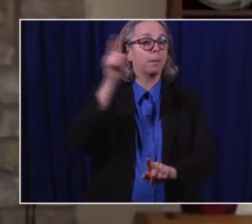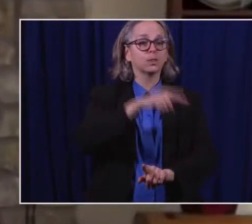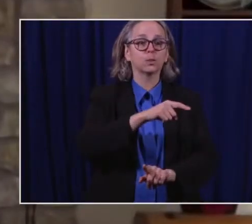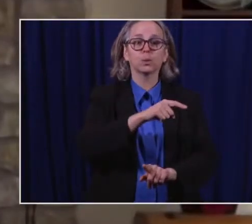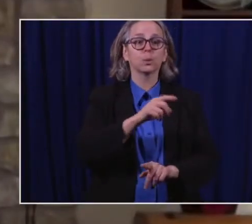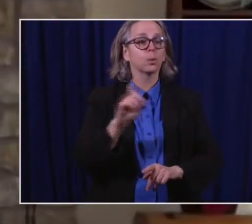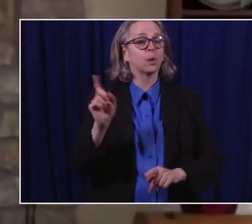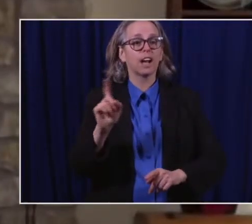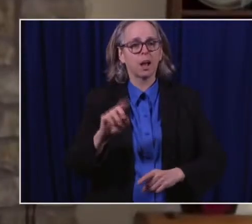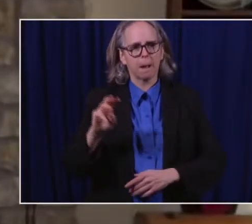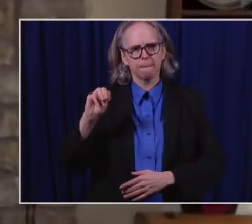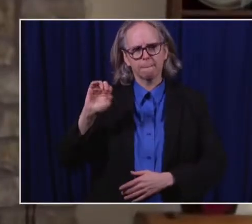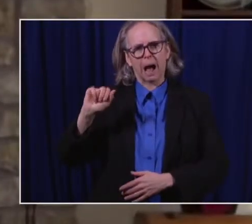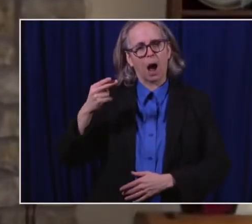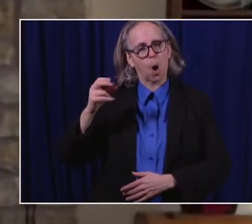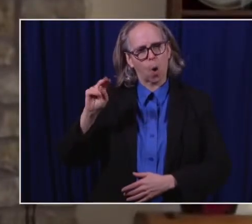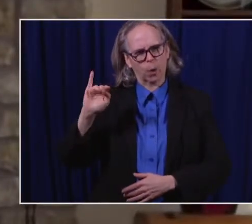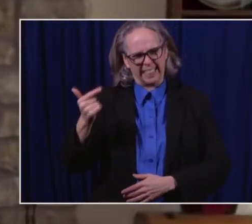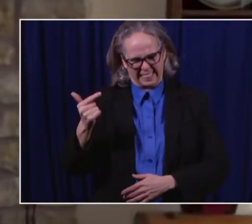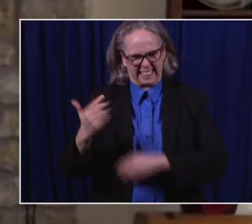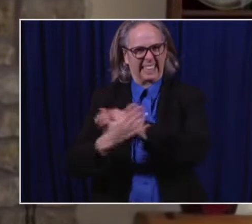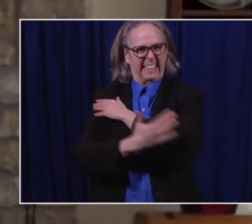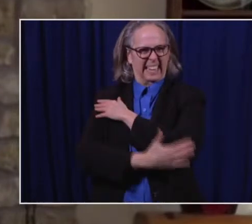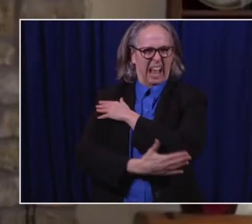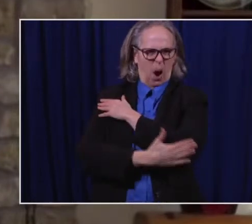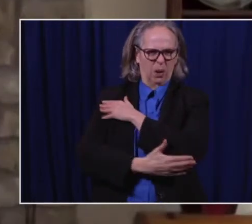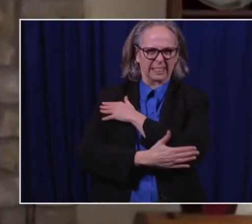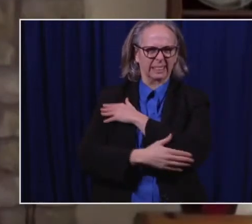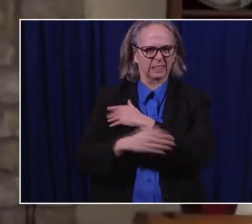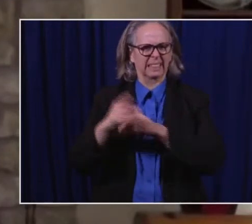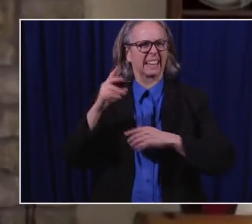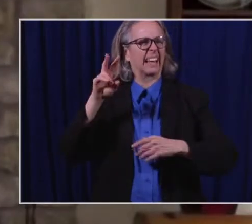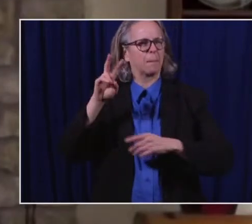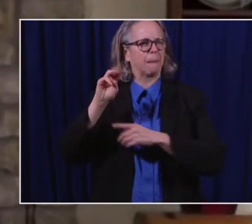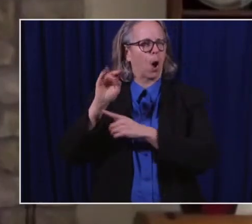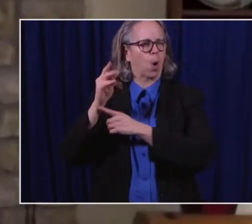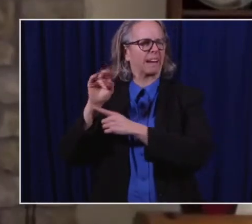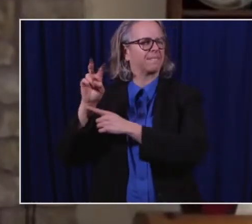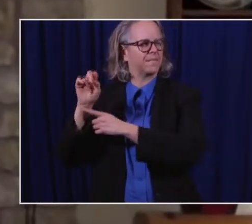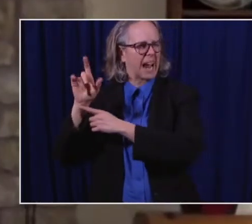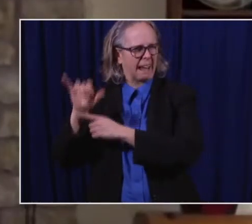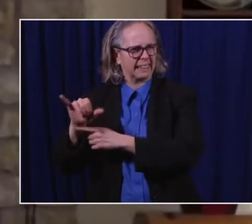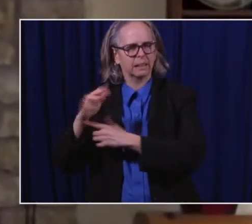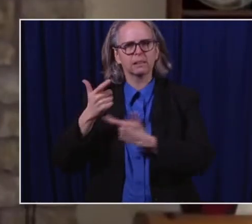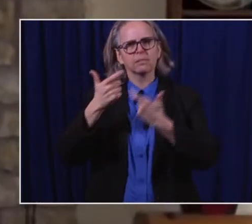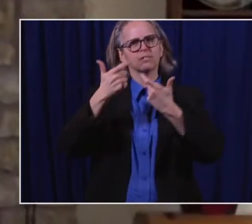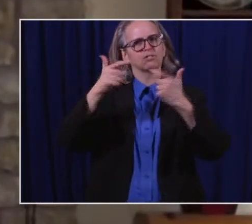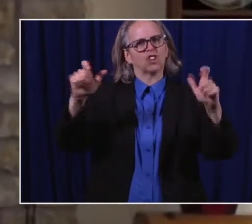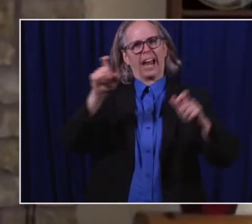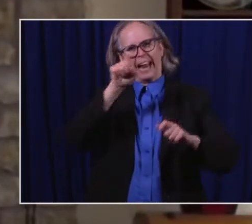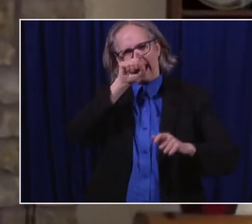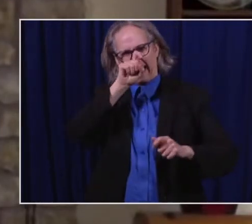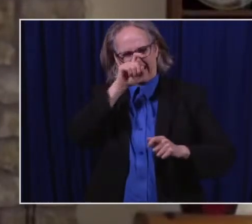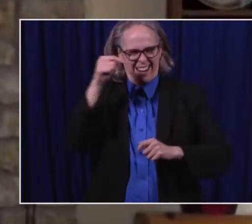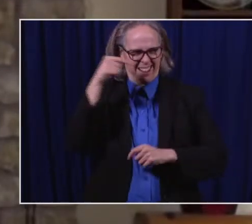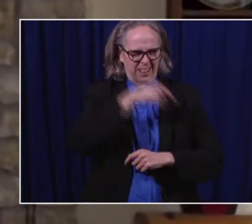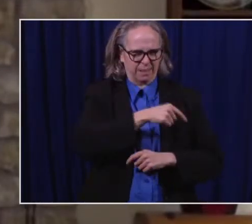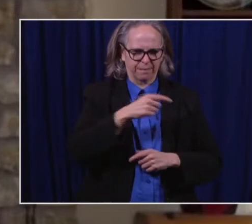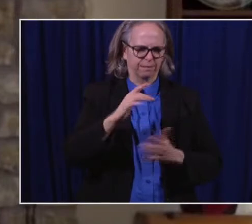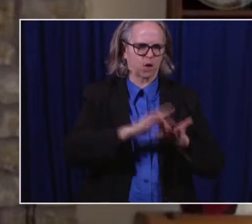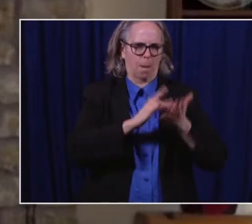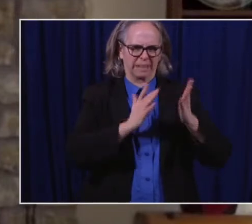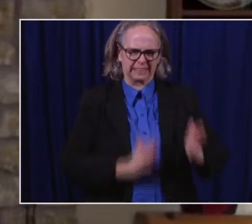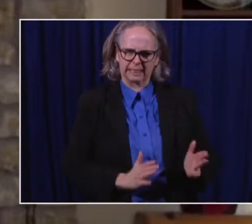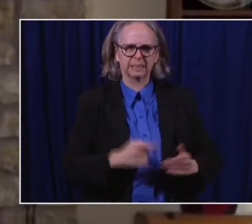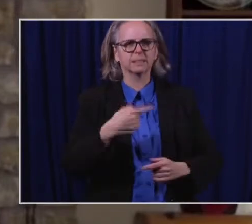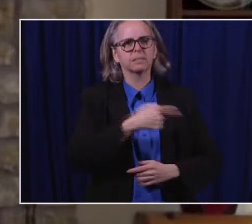Valley. Giant Eagle. Pharmacist Rebecca Clark is administering vaccines to Ohioans today. And